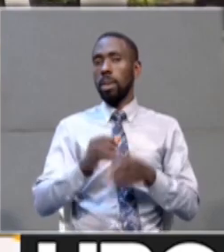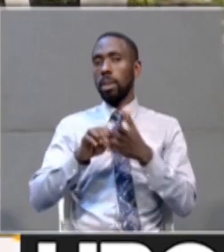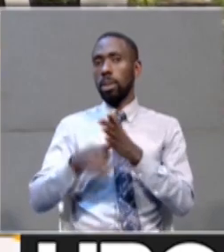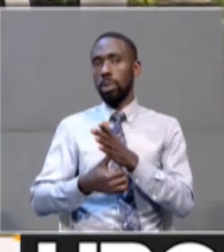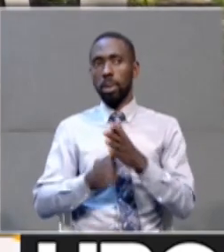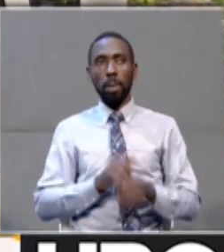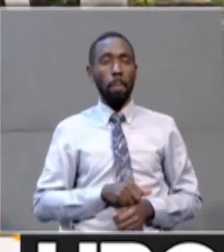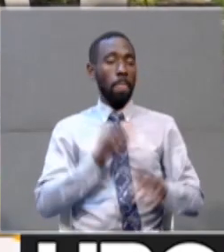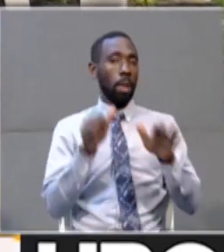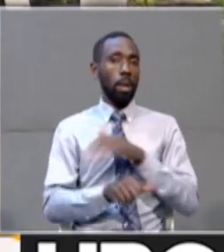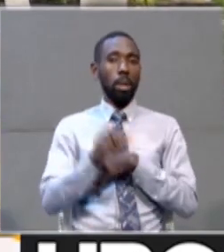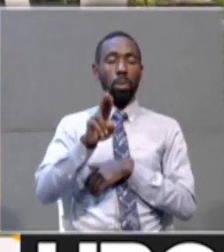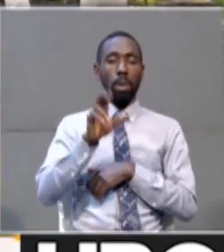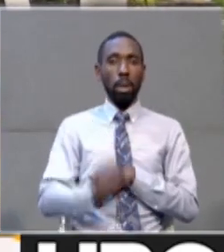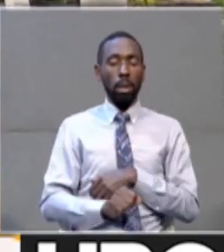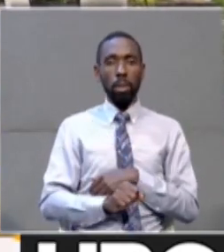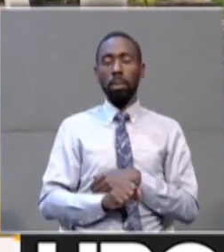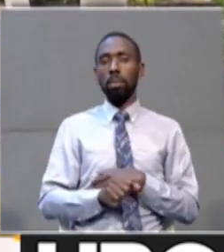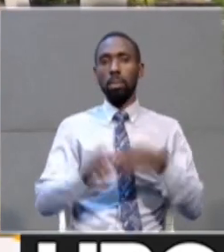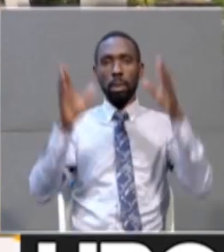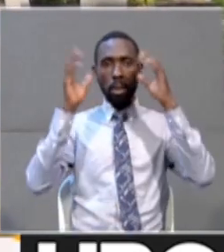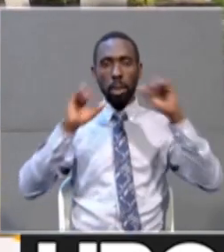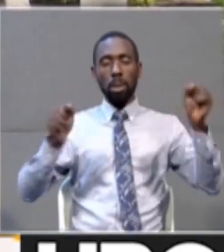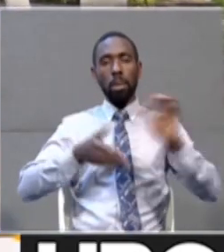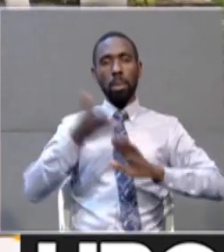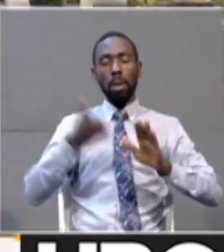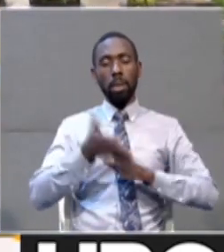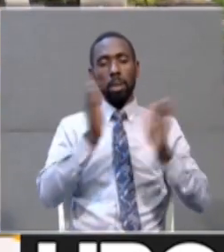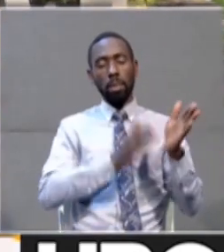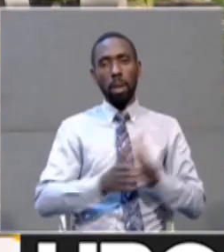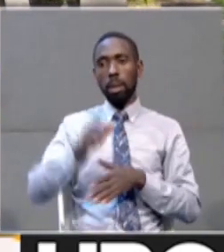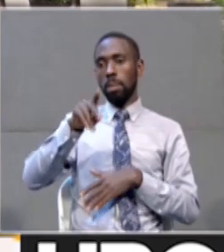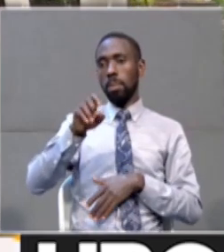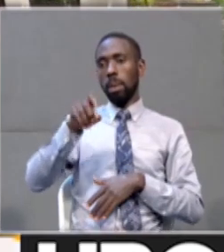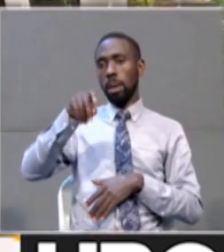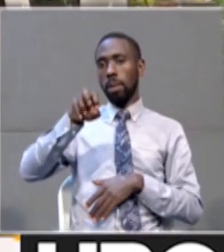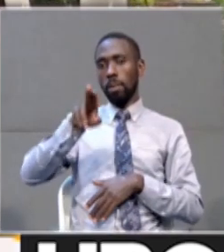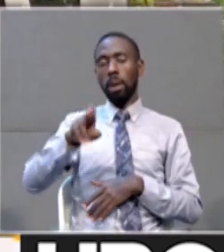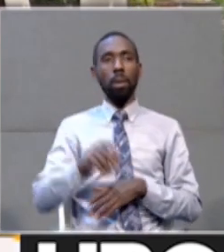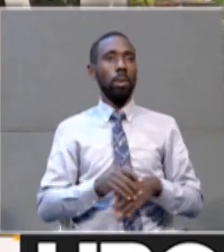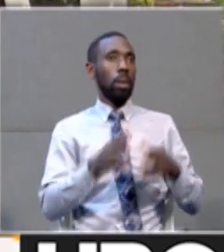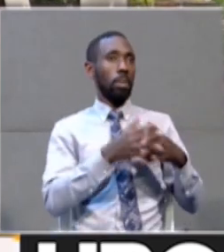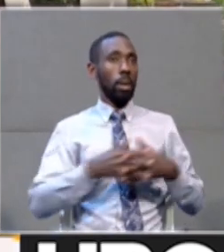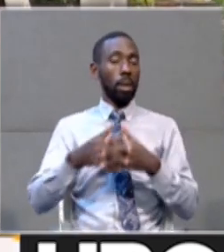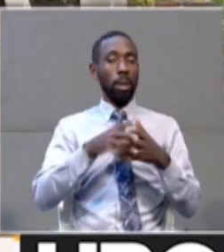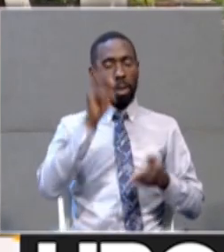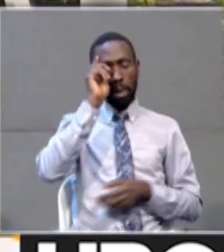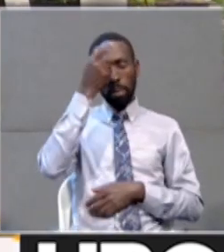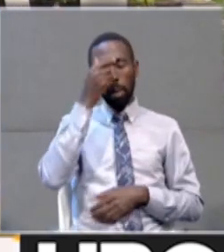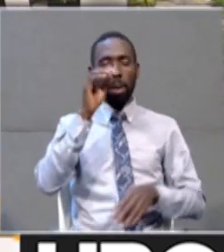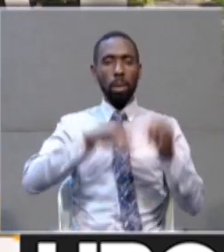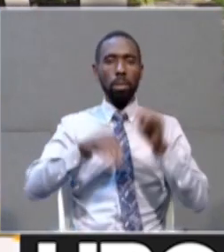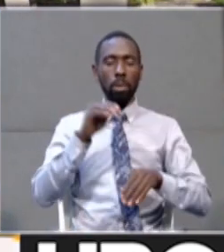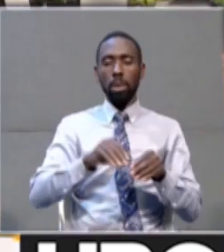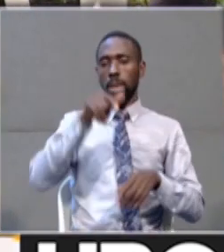health space and the public health effort with the Ministry of Uganda and with local partners. Of course, the United States